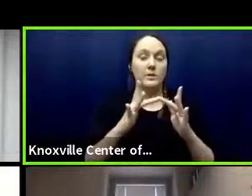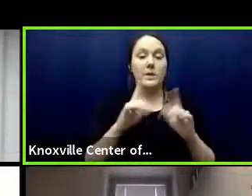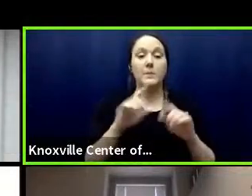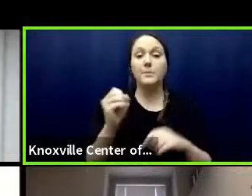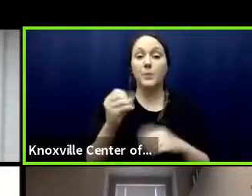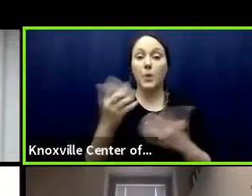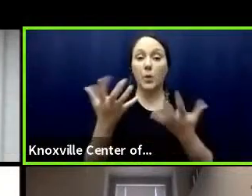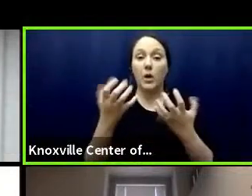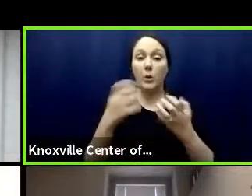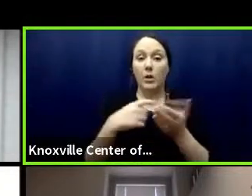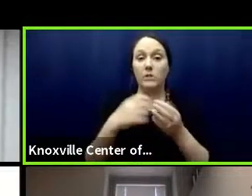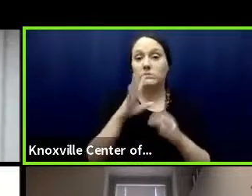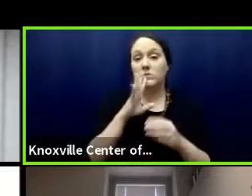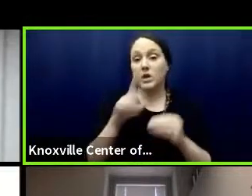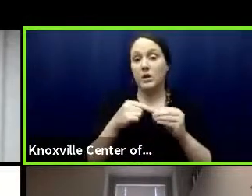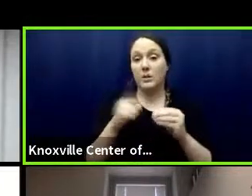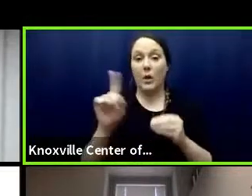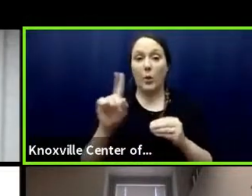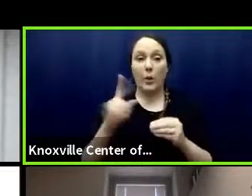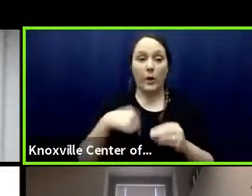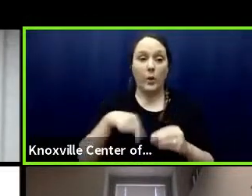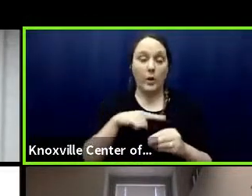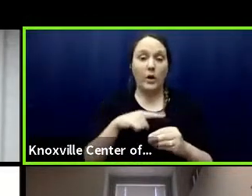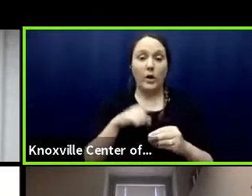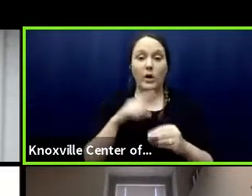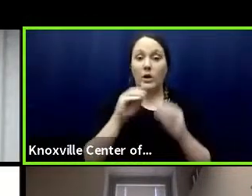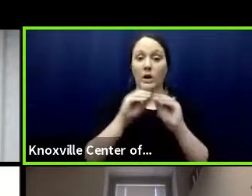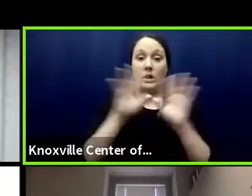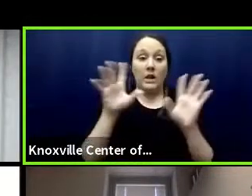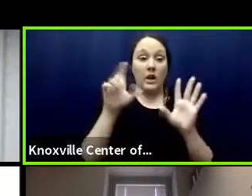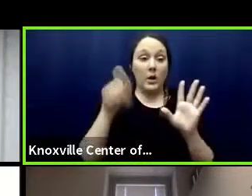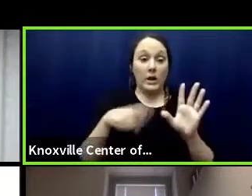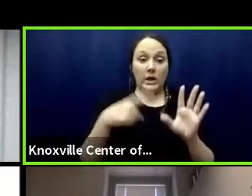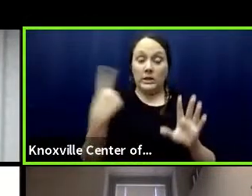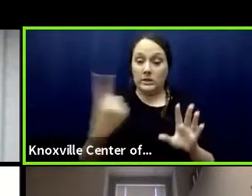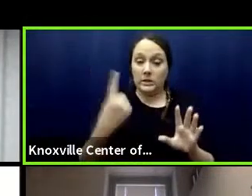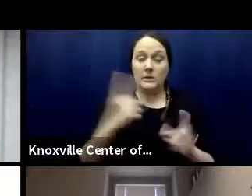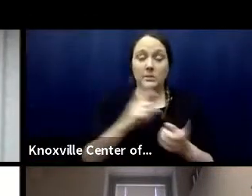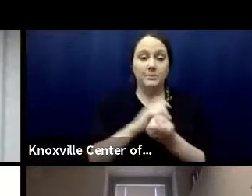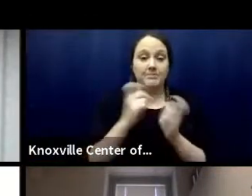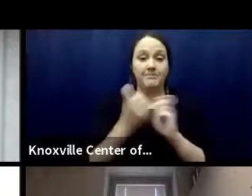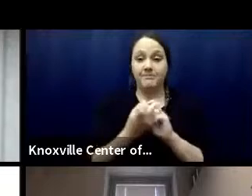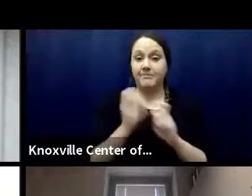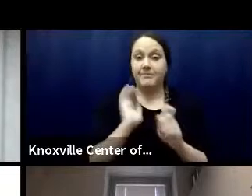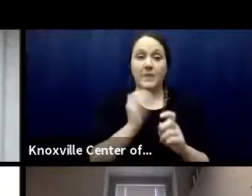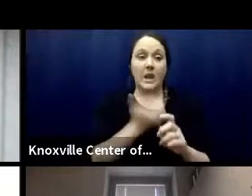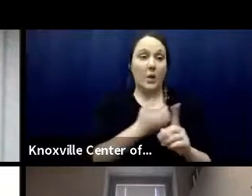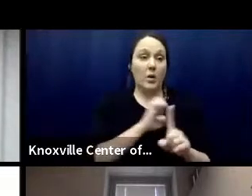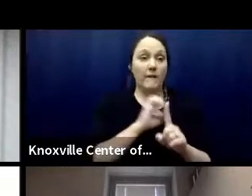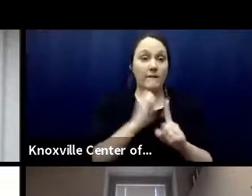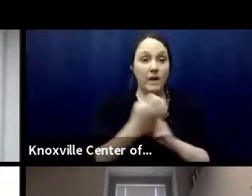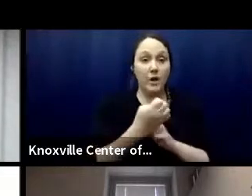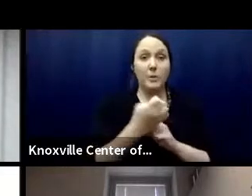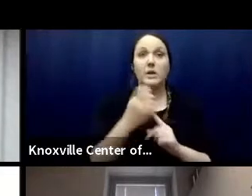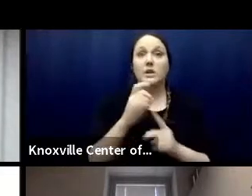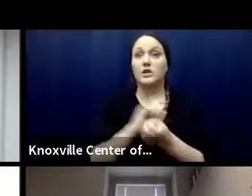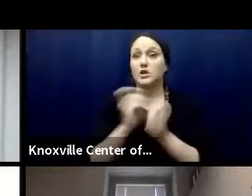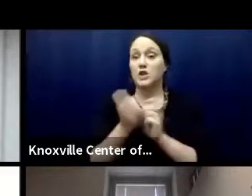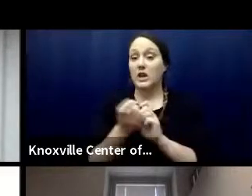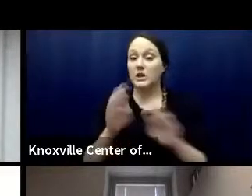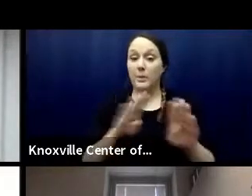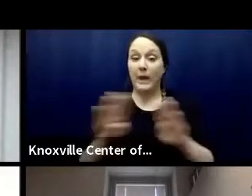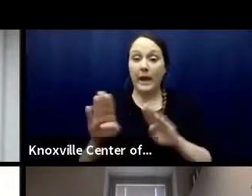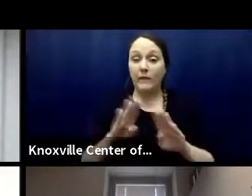to you a little bit about where we are. Clearly, we've got to make a change in our environment, changing